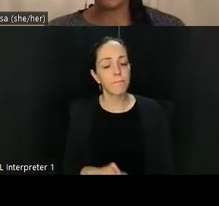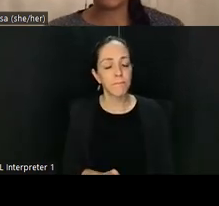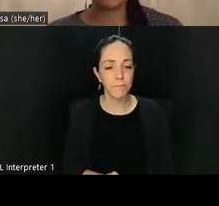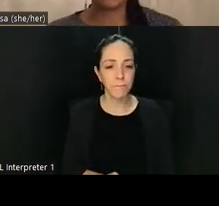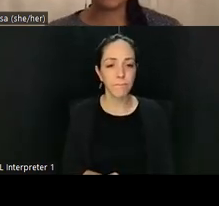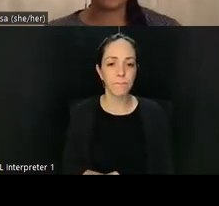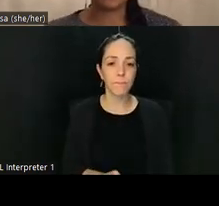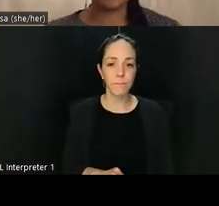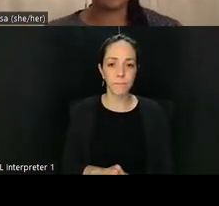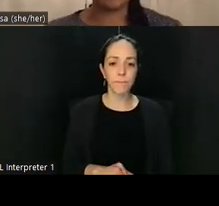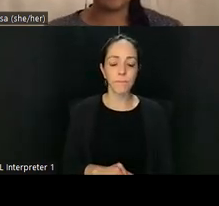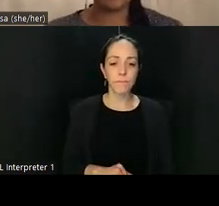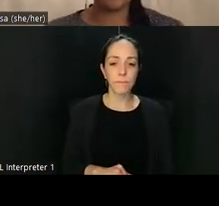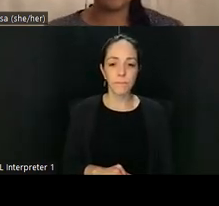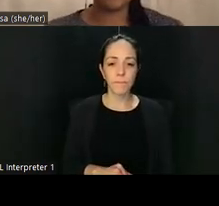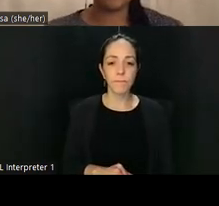would be